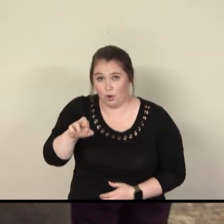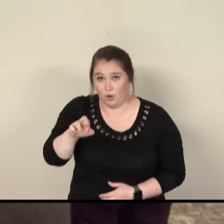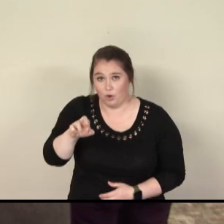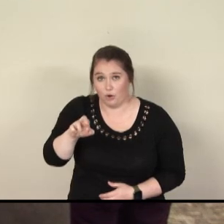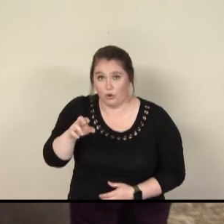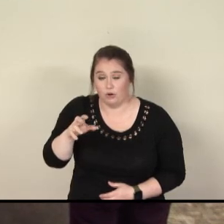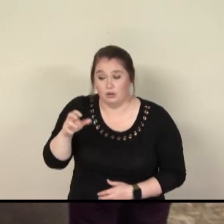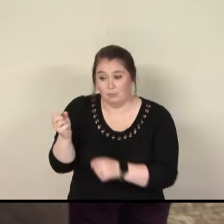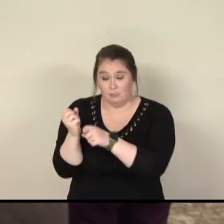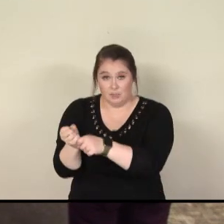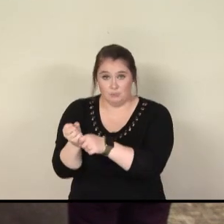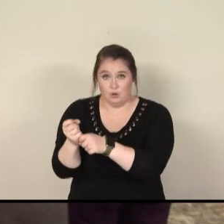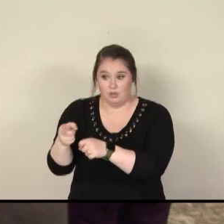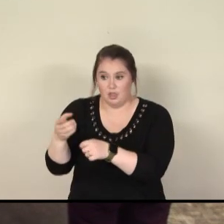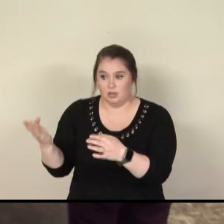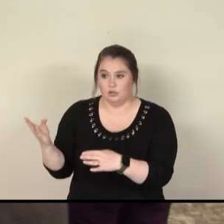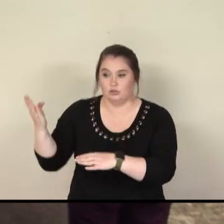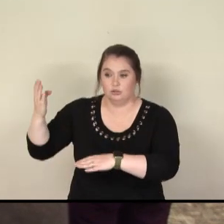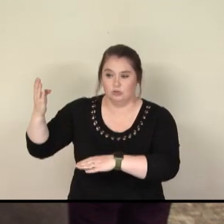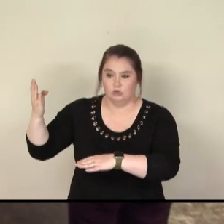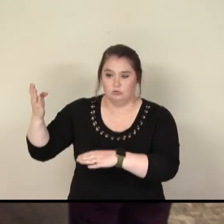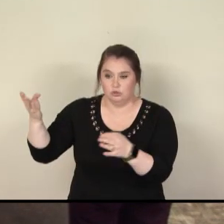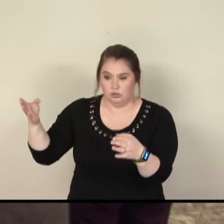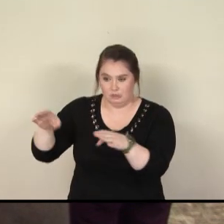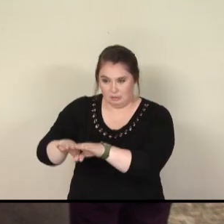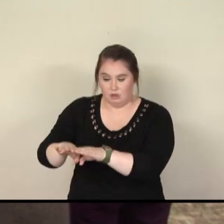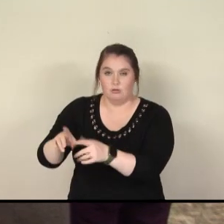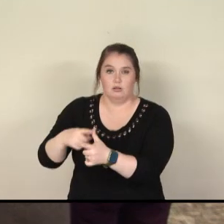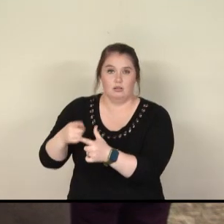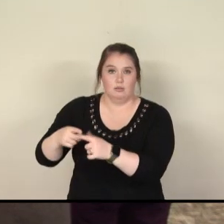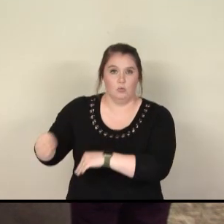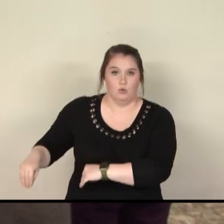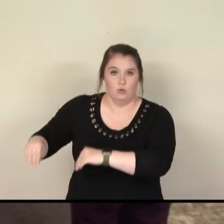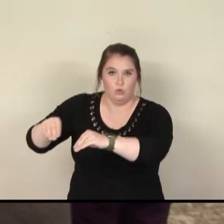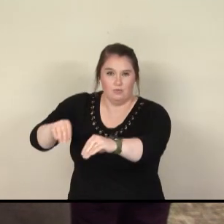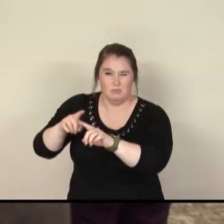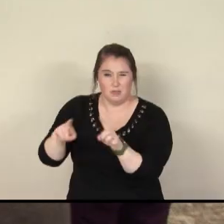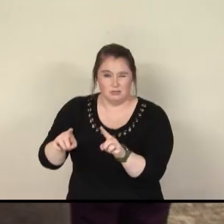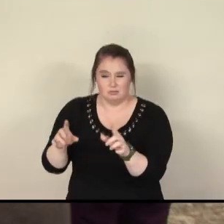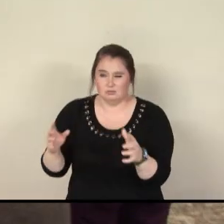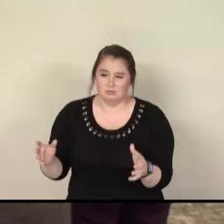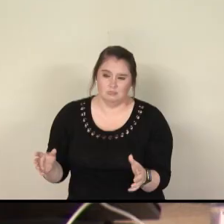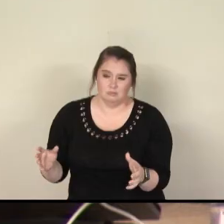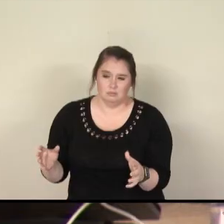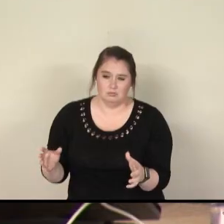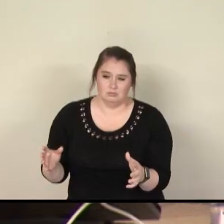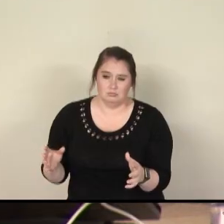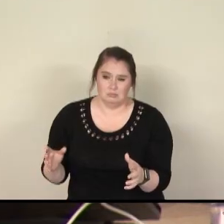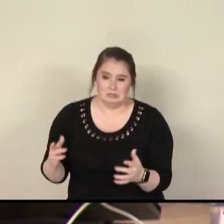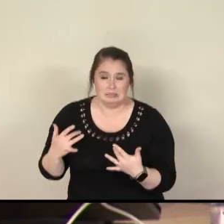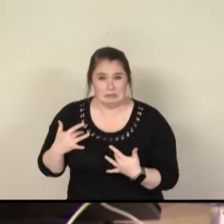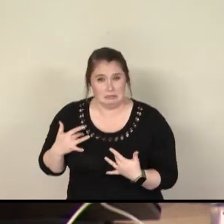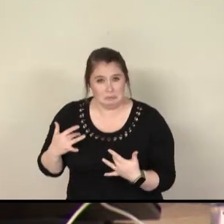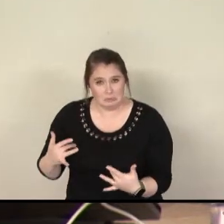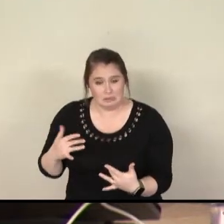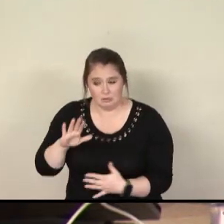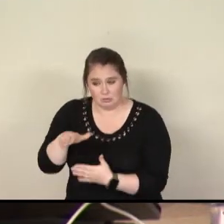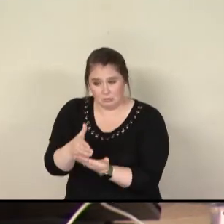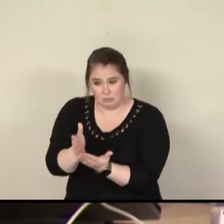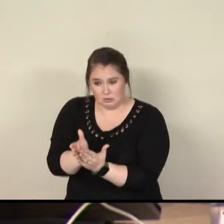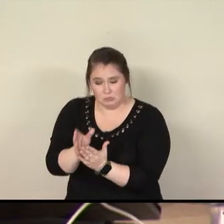And moved, but is that City of Waco property and our Little League fields generally Parks and Recreation's